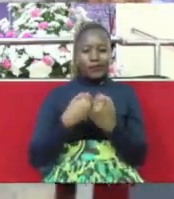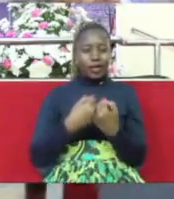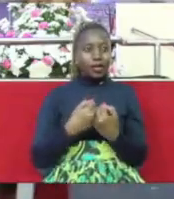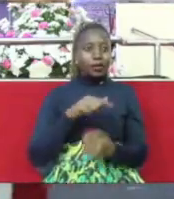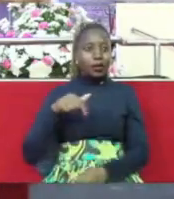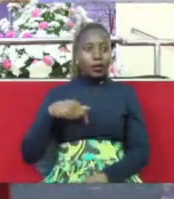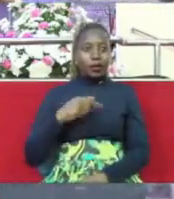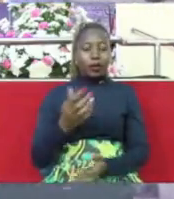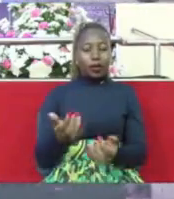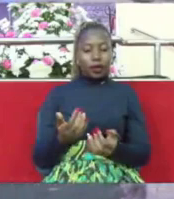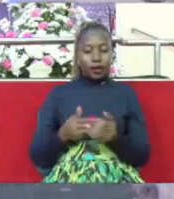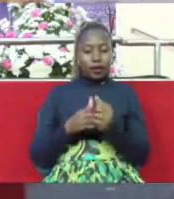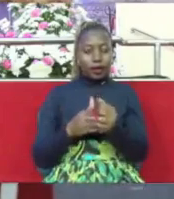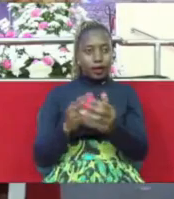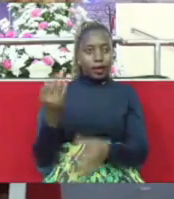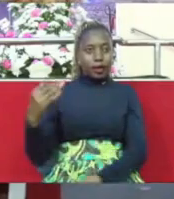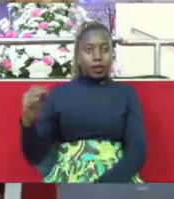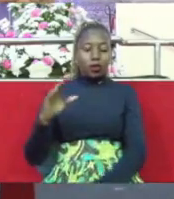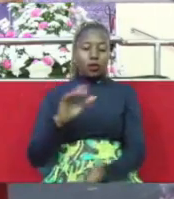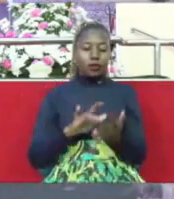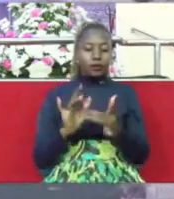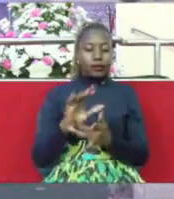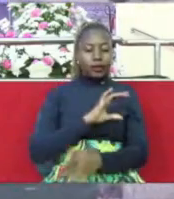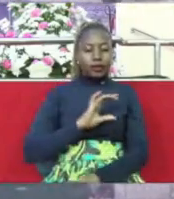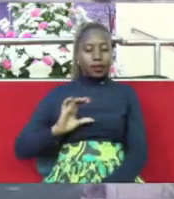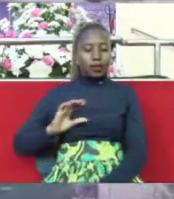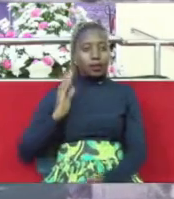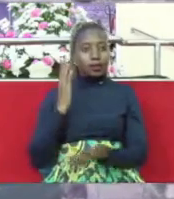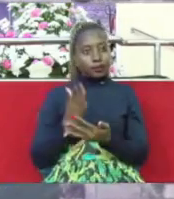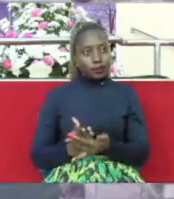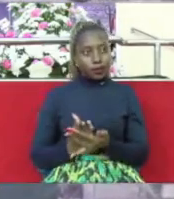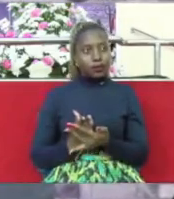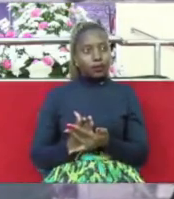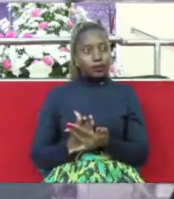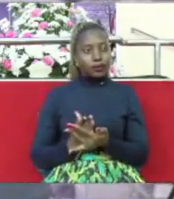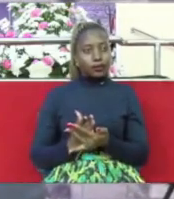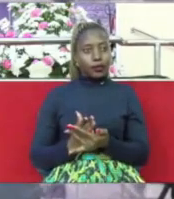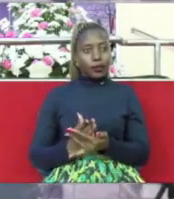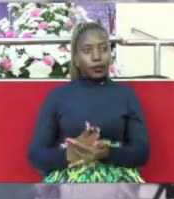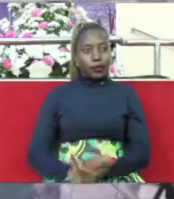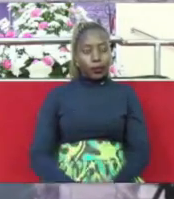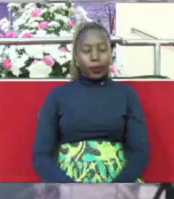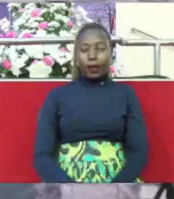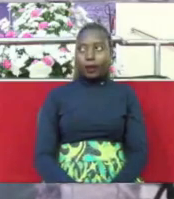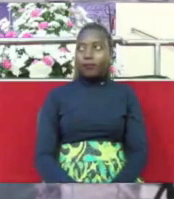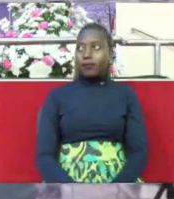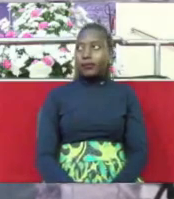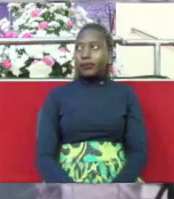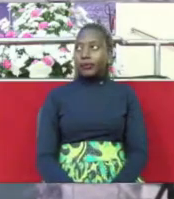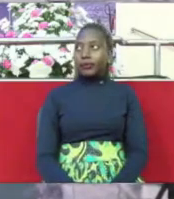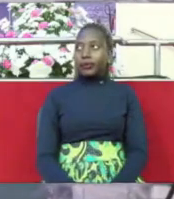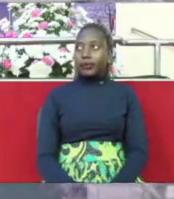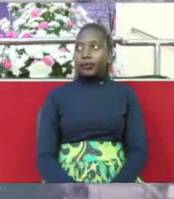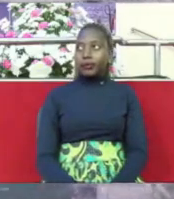Lord Jesus Christ all our way. Kama mambo ni magumu, uchumi umezorota, tunamhitaji Mungu na mwongozo wake na mashauri yake katika njia hii.